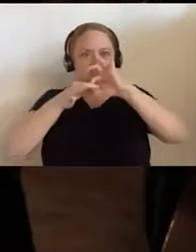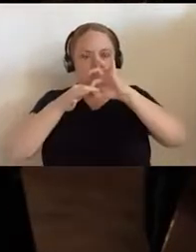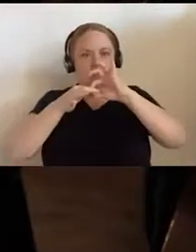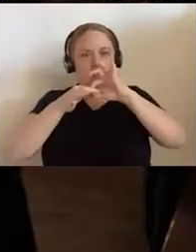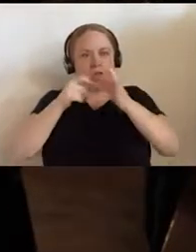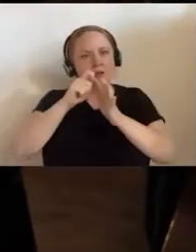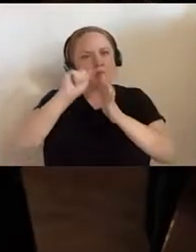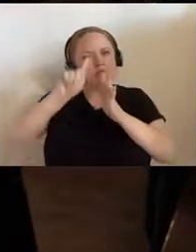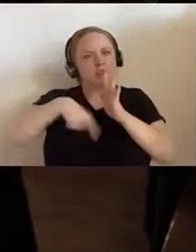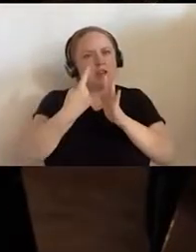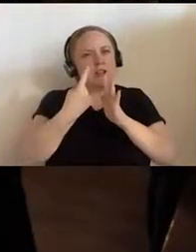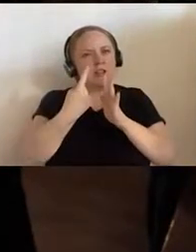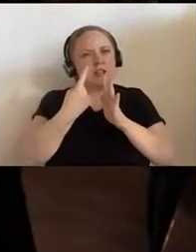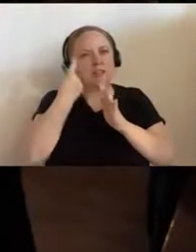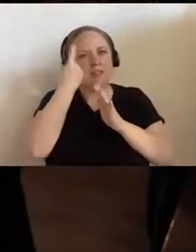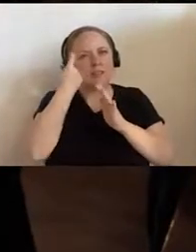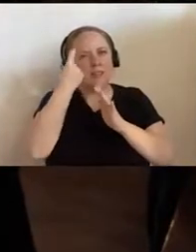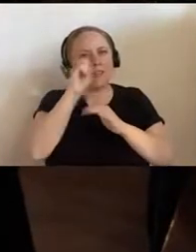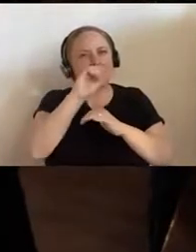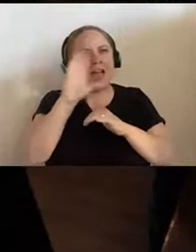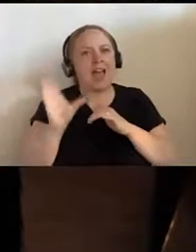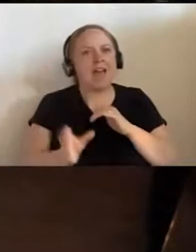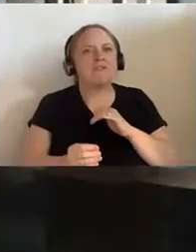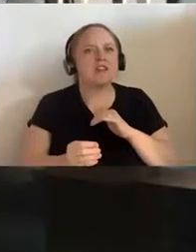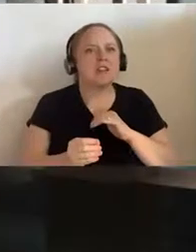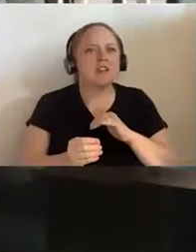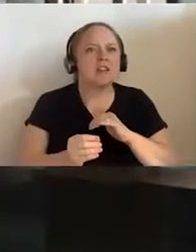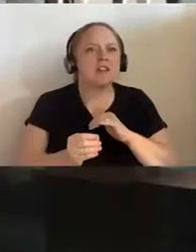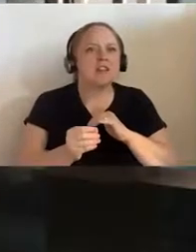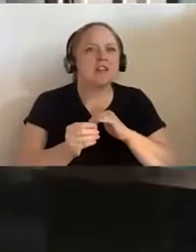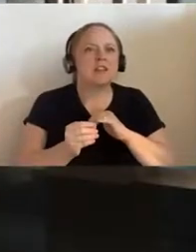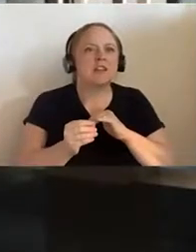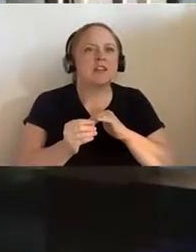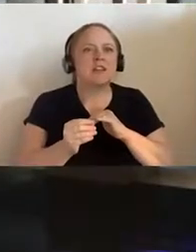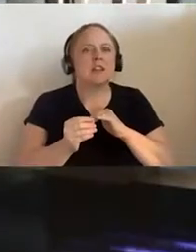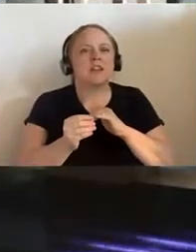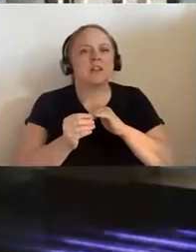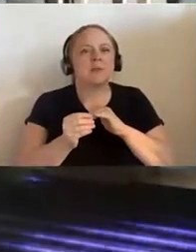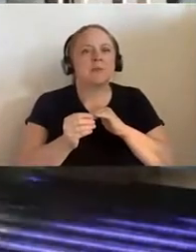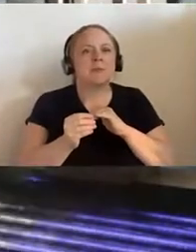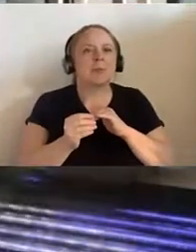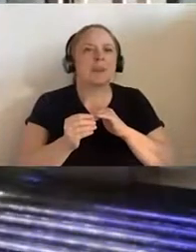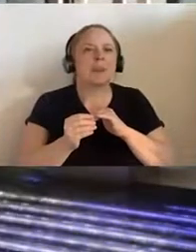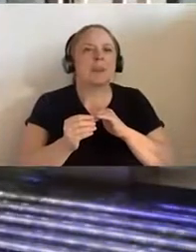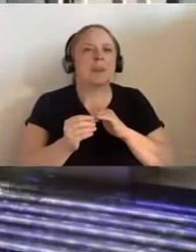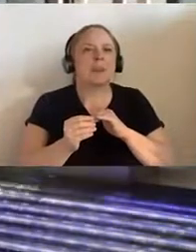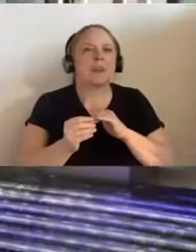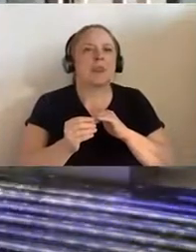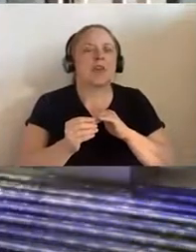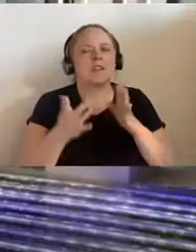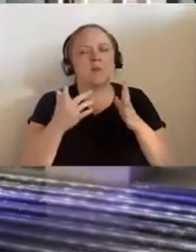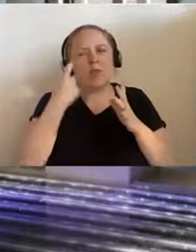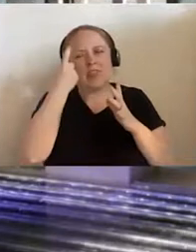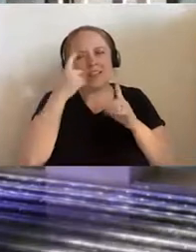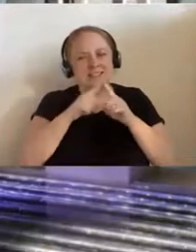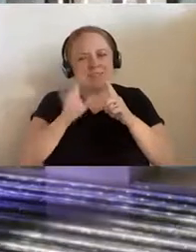about the African diaspora. If we were to erect different installations around the world in our different